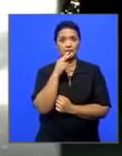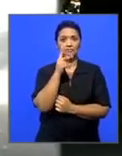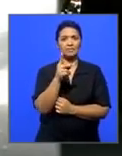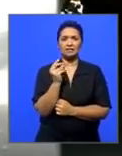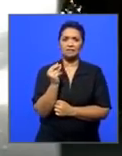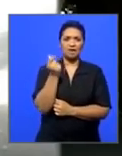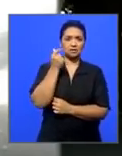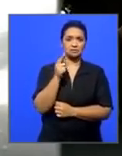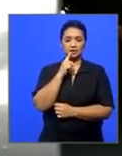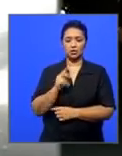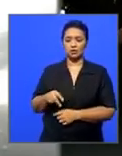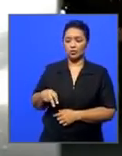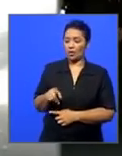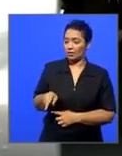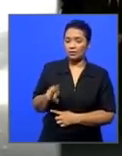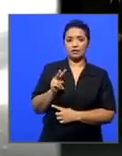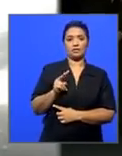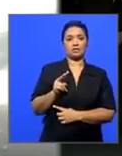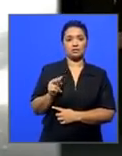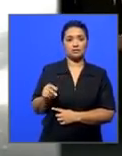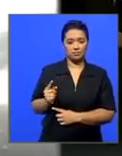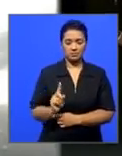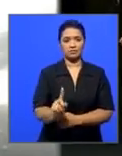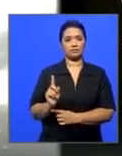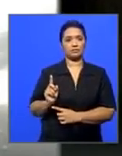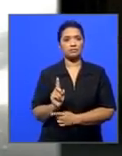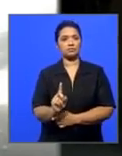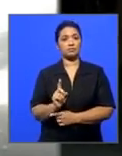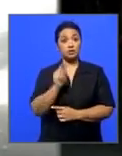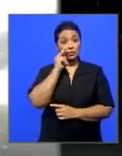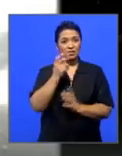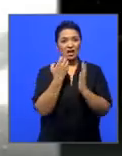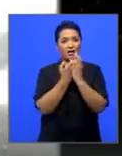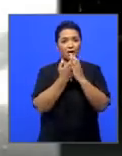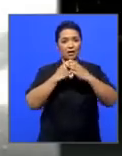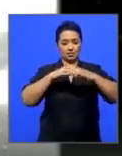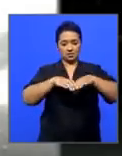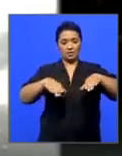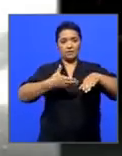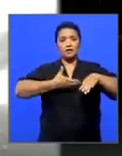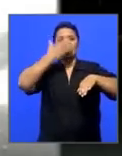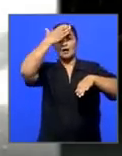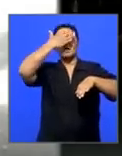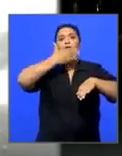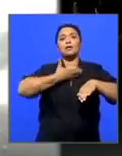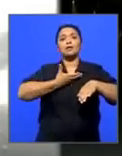just you walk past, and you can see that the glass covering on that coffin.